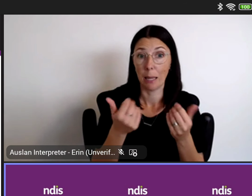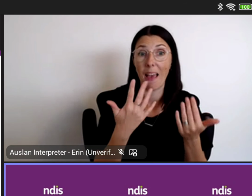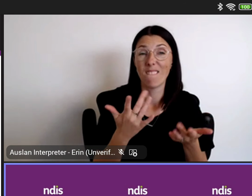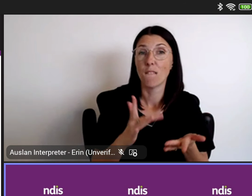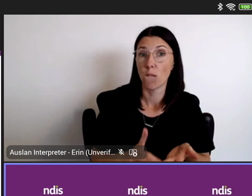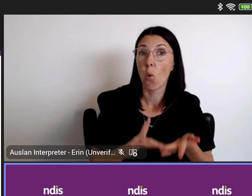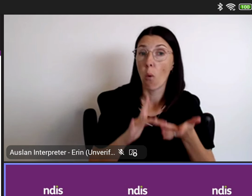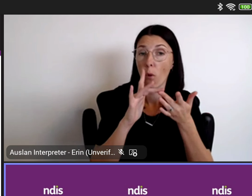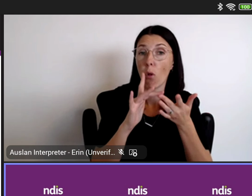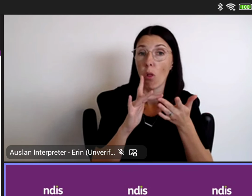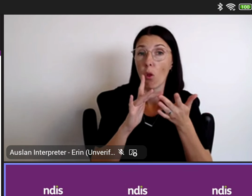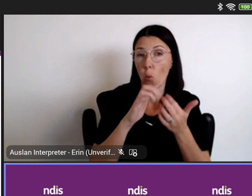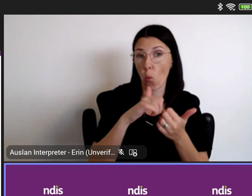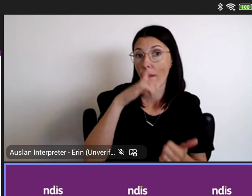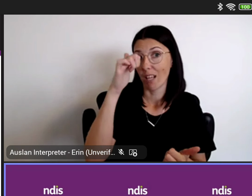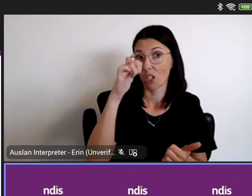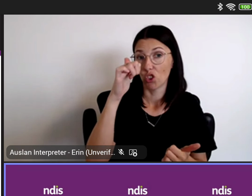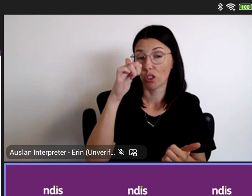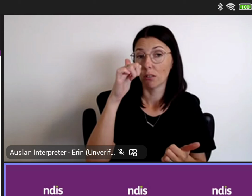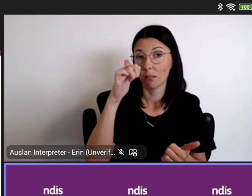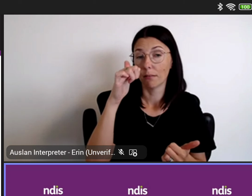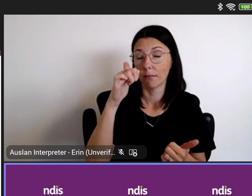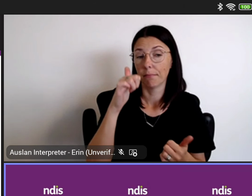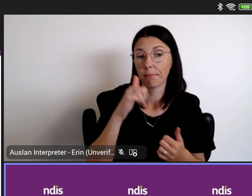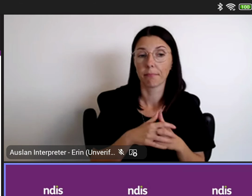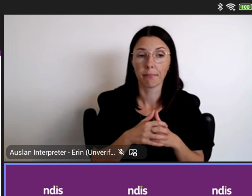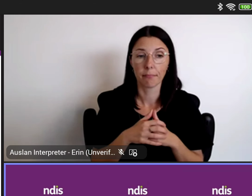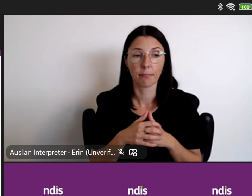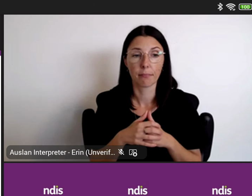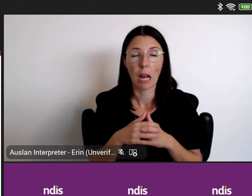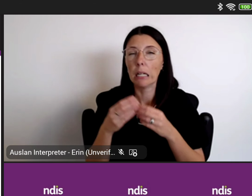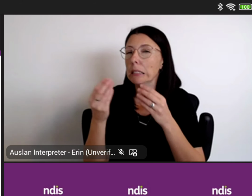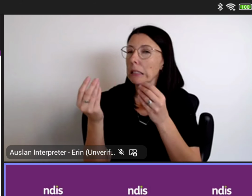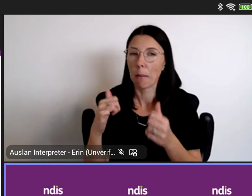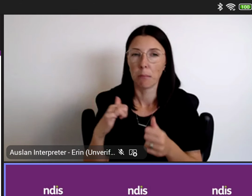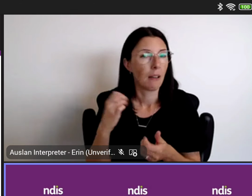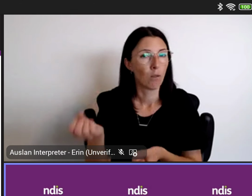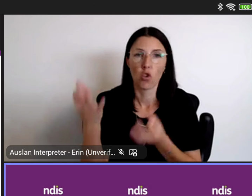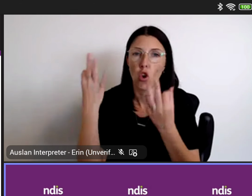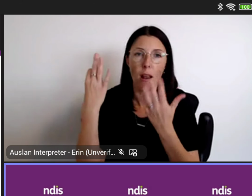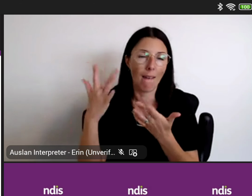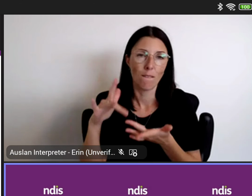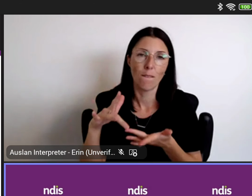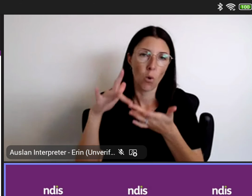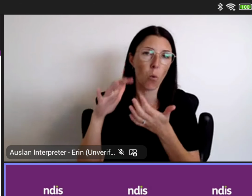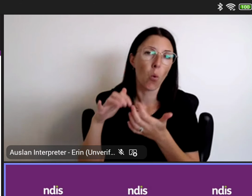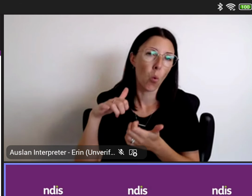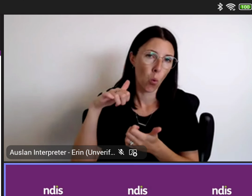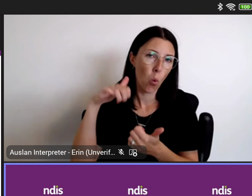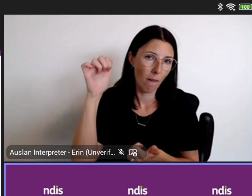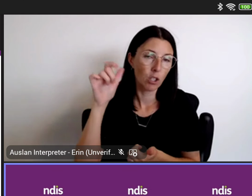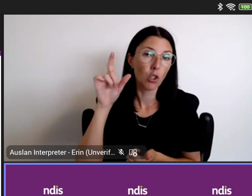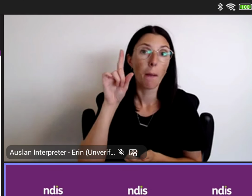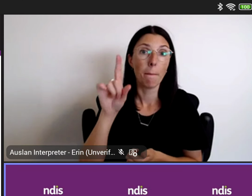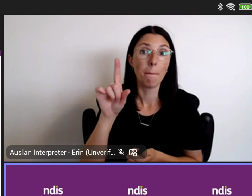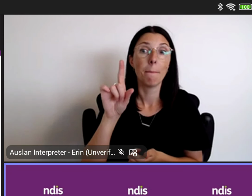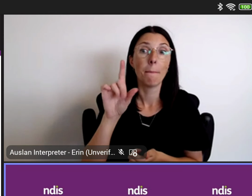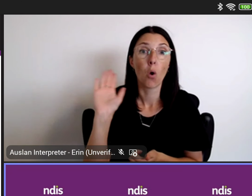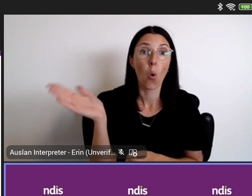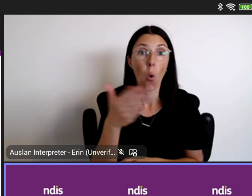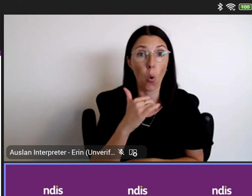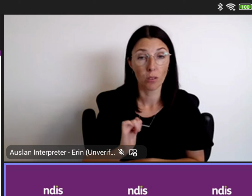studies. While some staff may not have formal qualifications, all the staff do receive